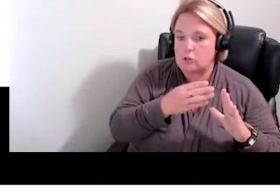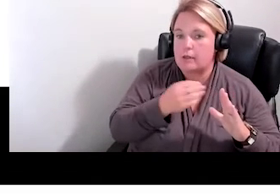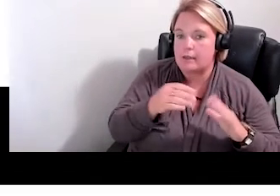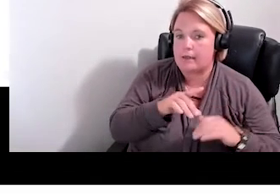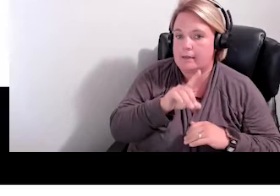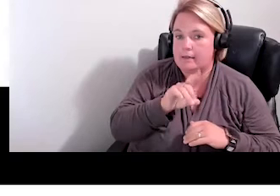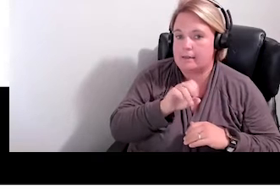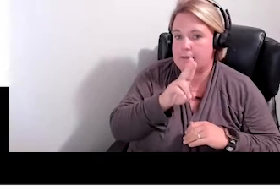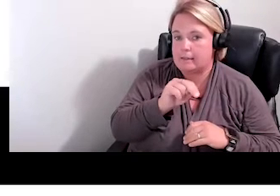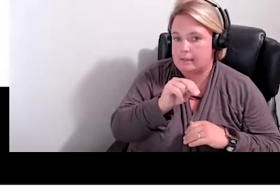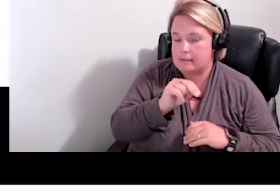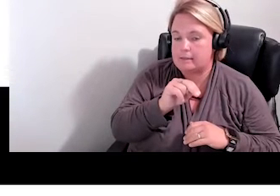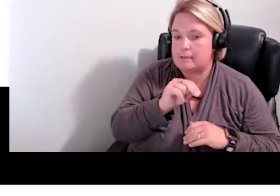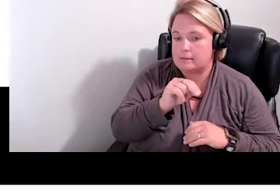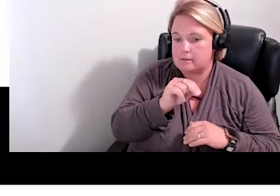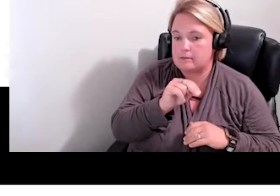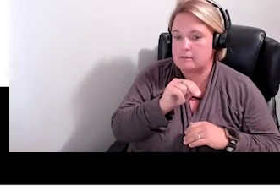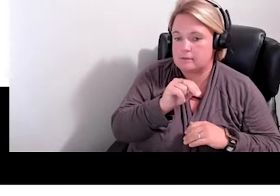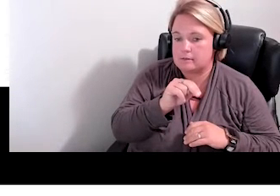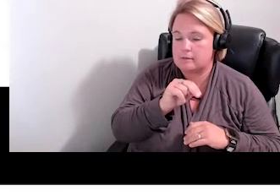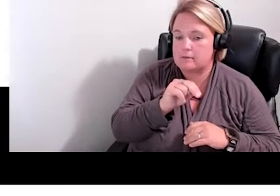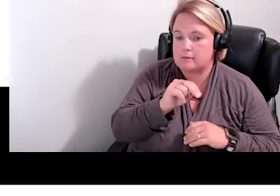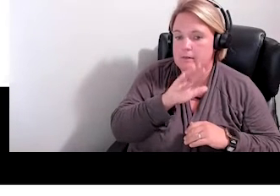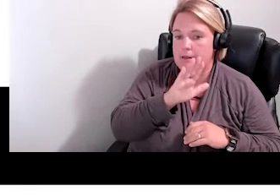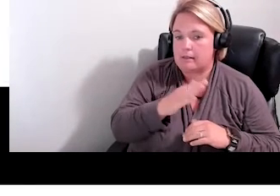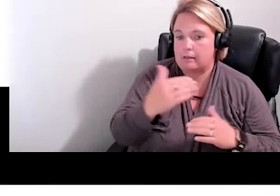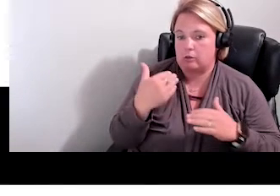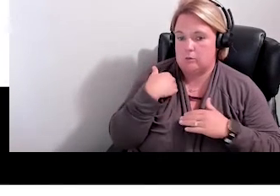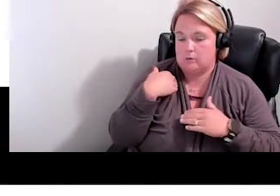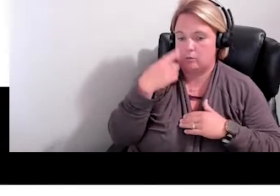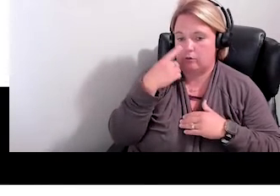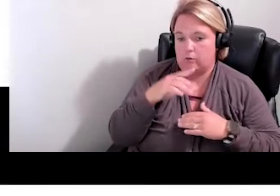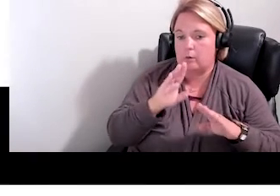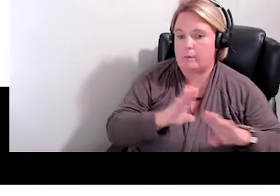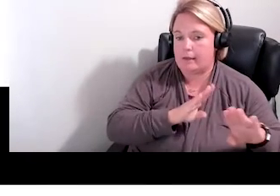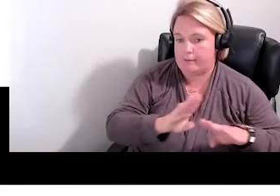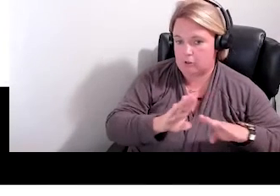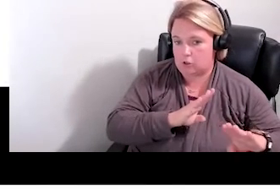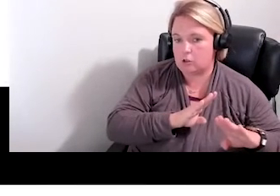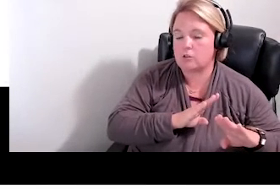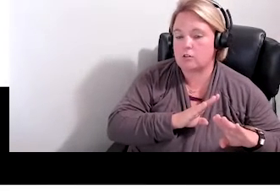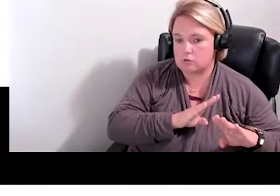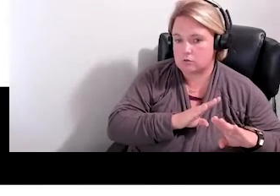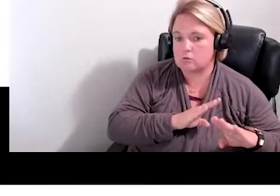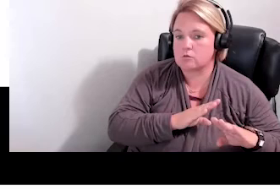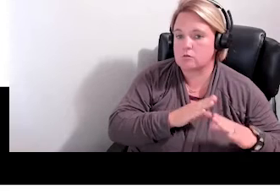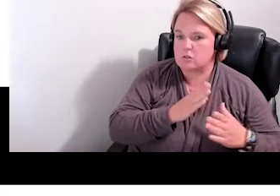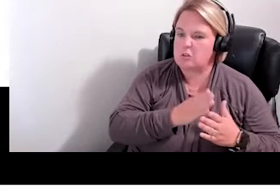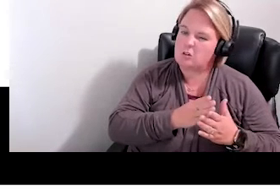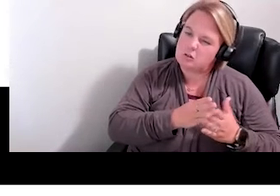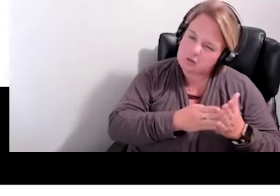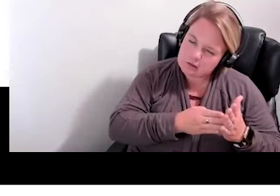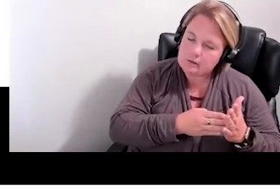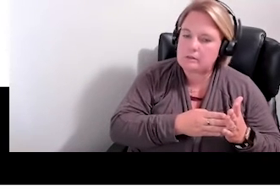is in charge of behavioral issues. Yes, there are some instances that we do